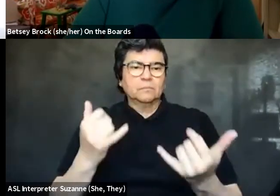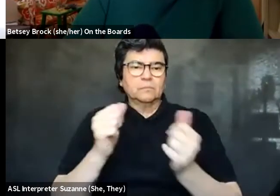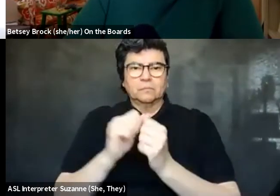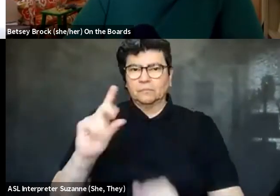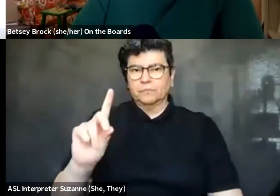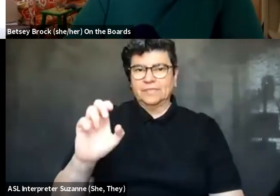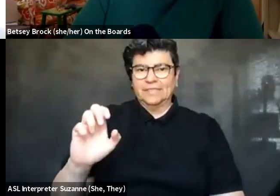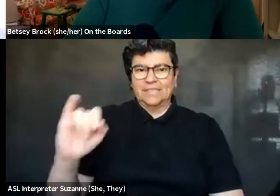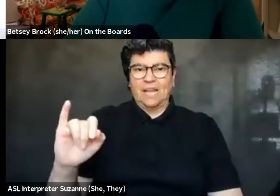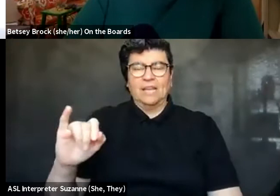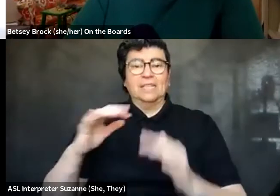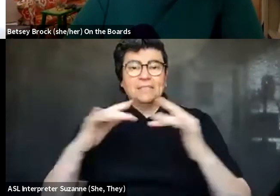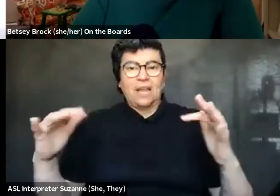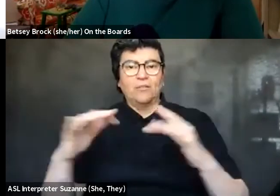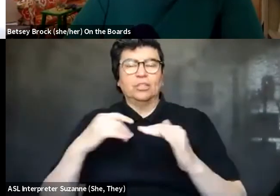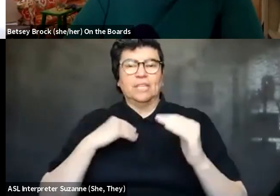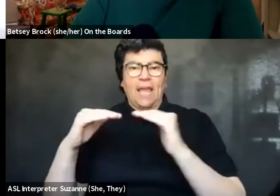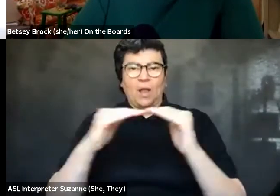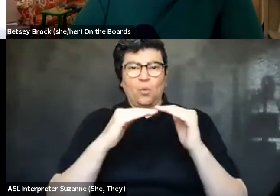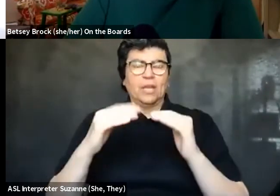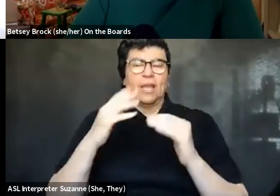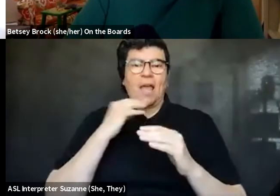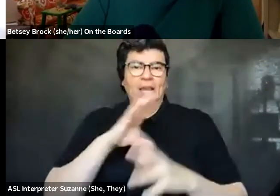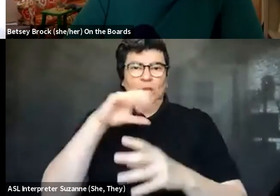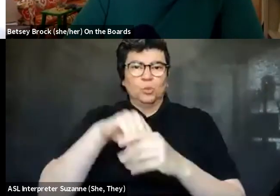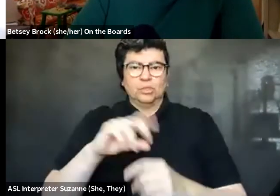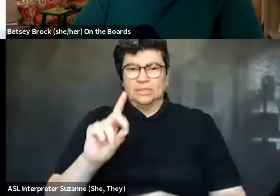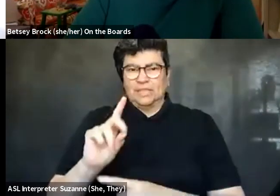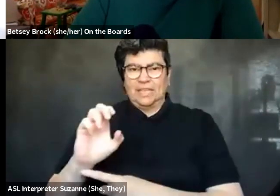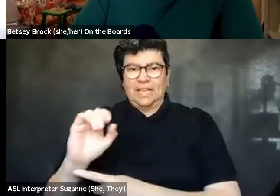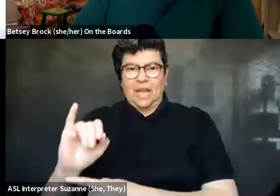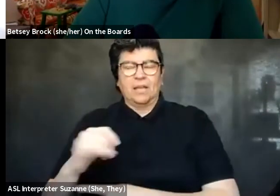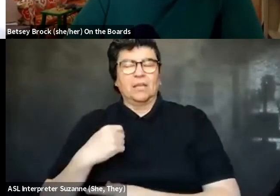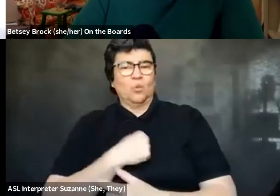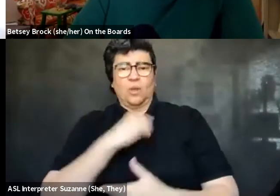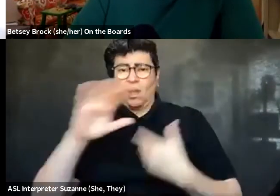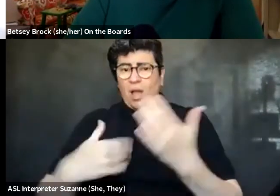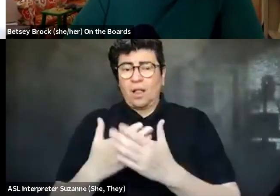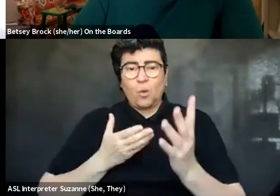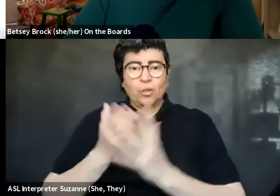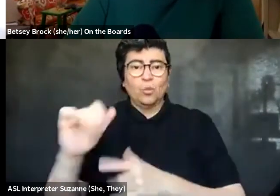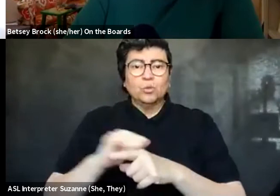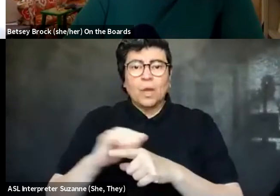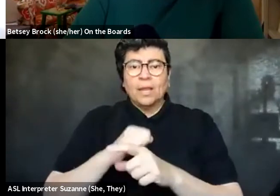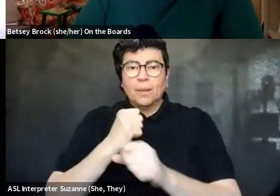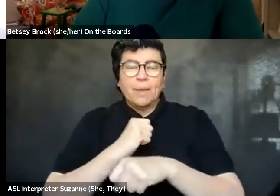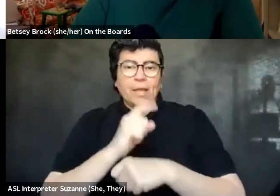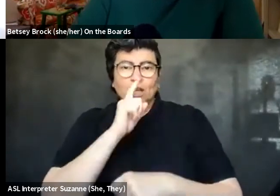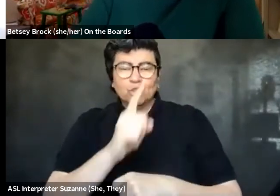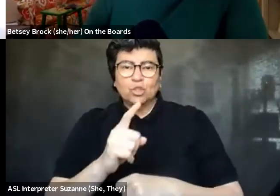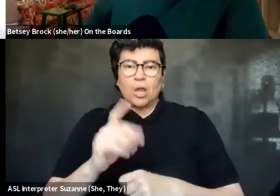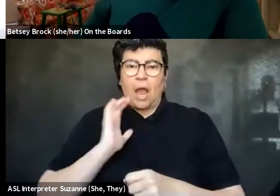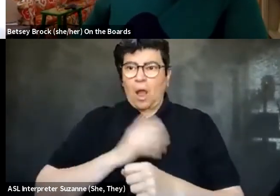DEI, the diversity, equity, and inclusion. We're all going through training and to making sure that our